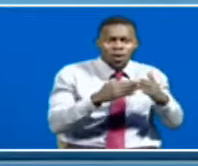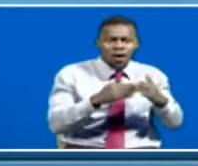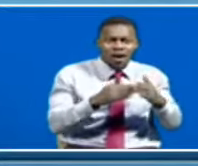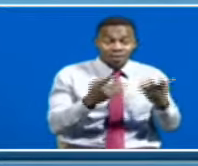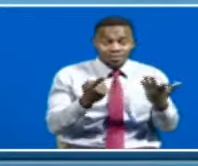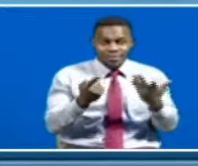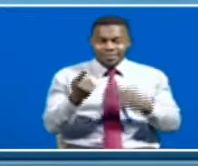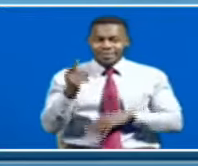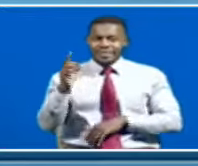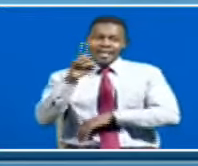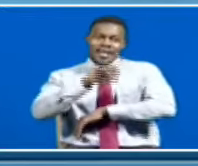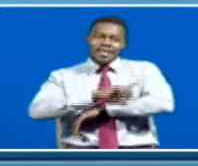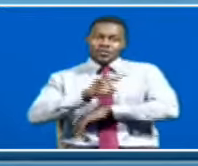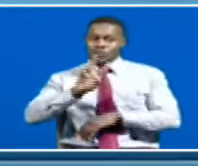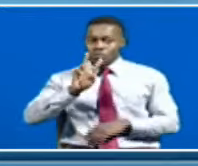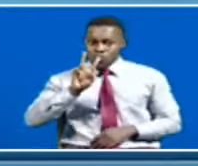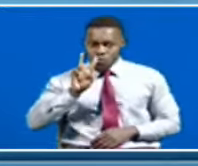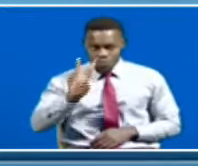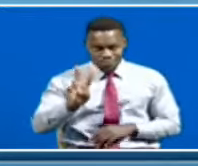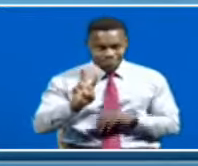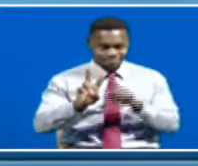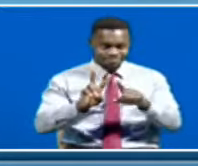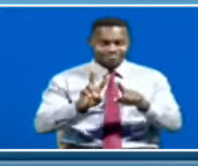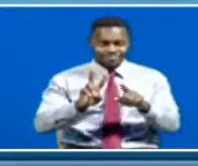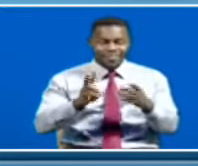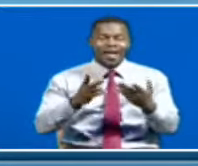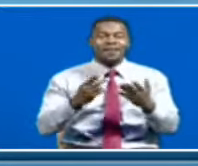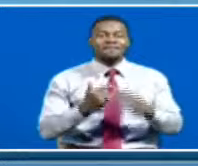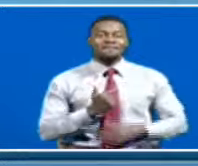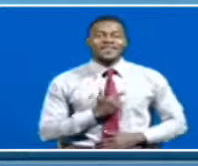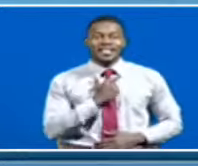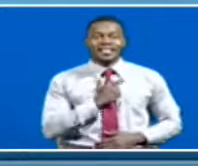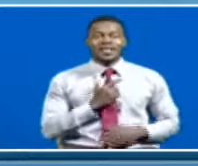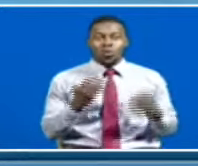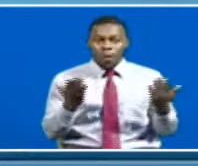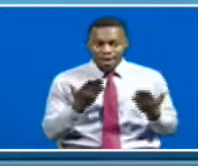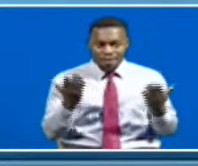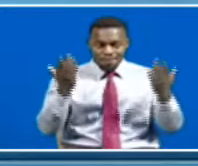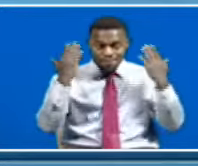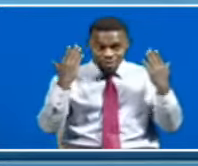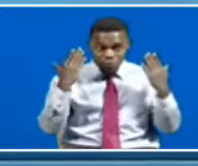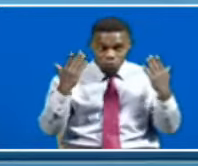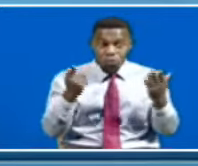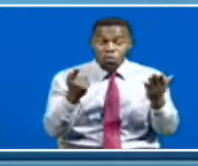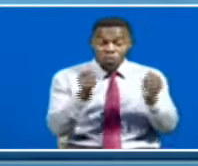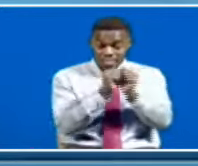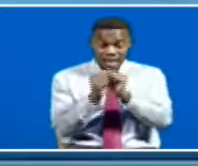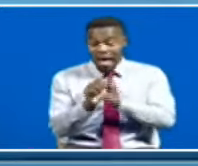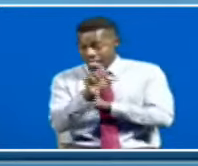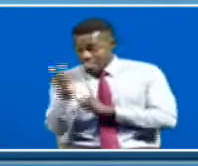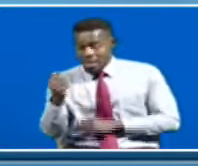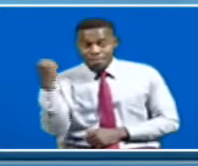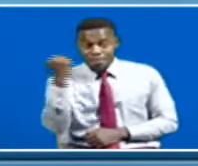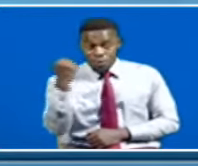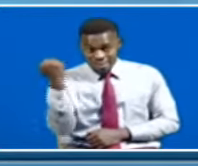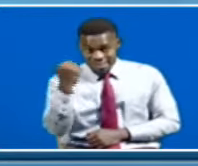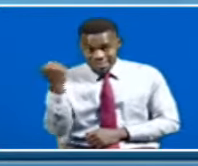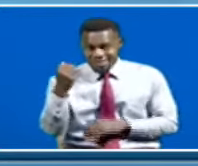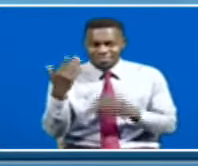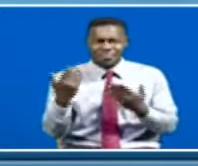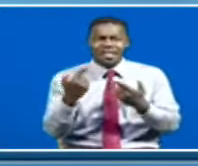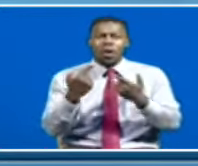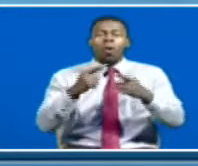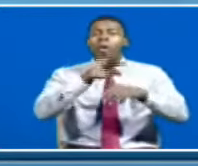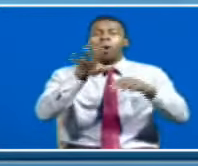of his visit, Ruto and his Kenya Kwanza allies insisted they will enact a compliant legislation that